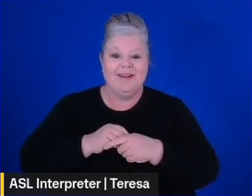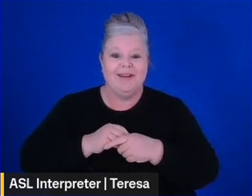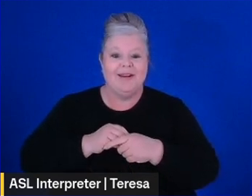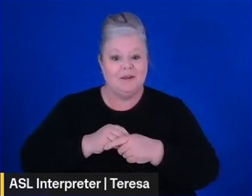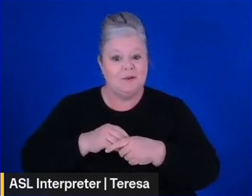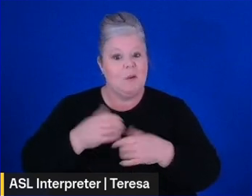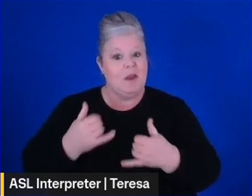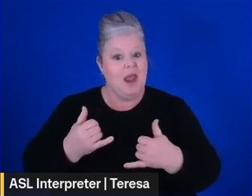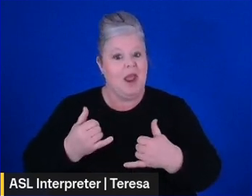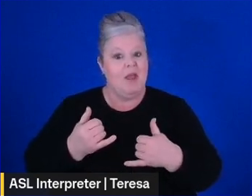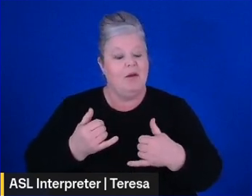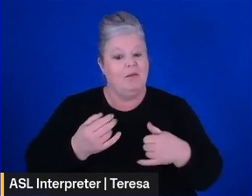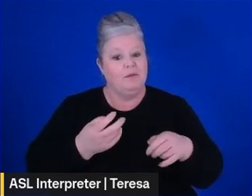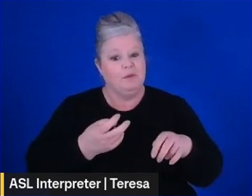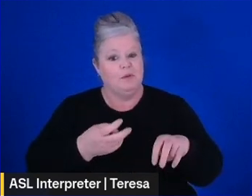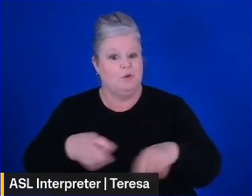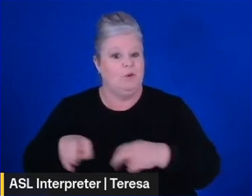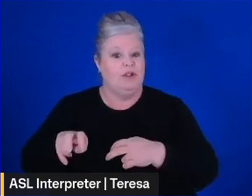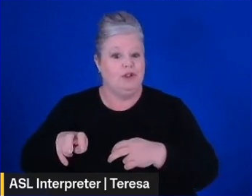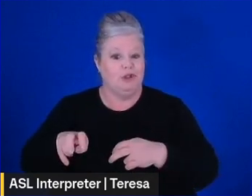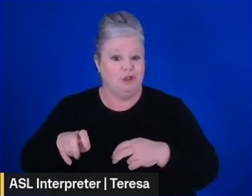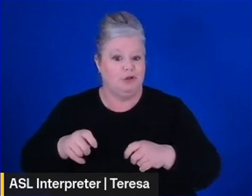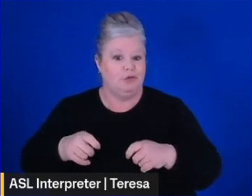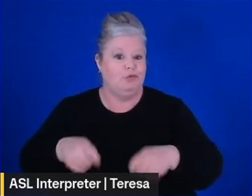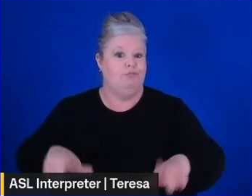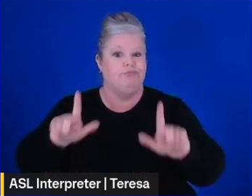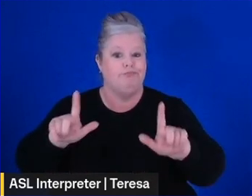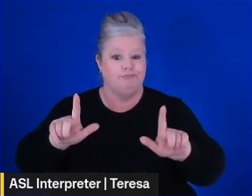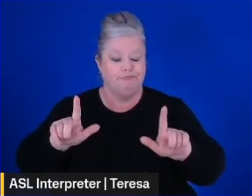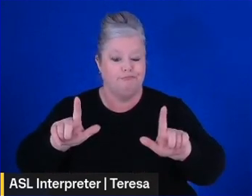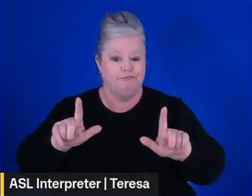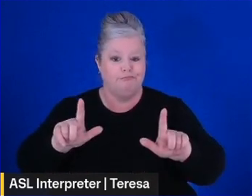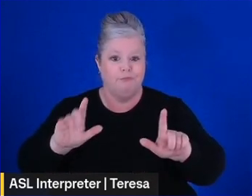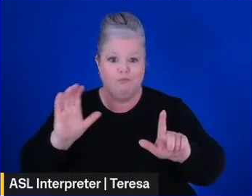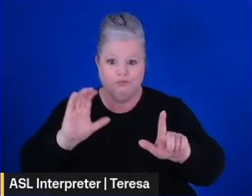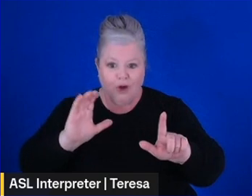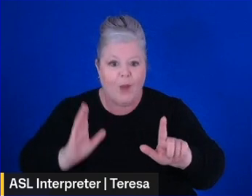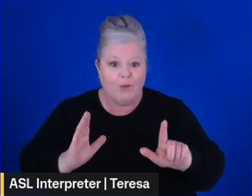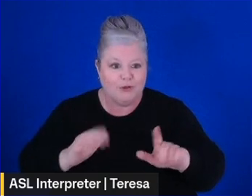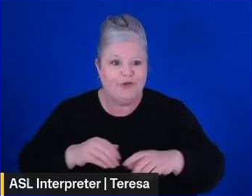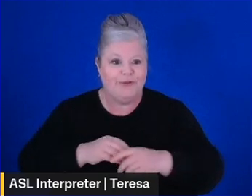switch to the browser, just like that.